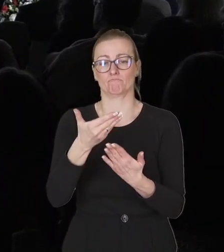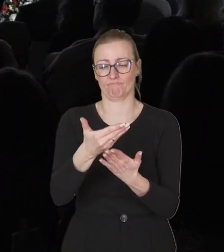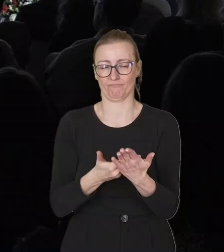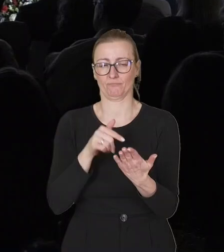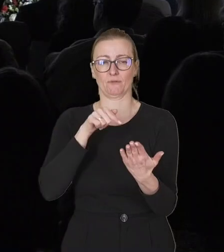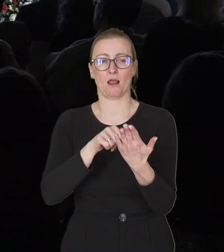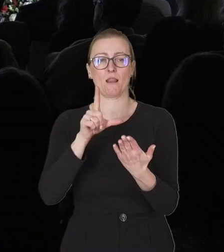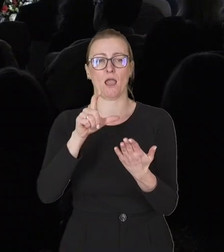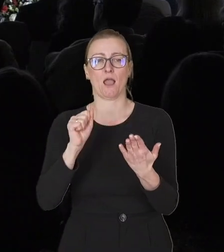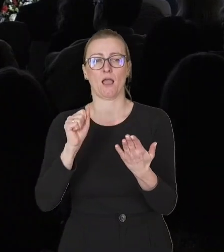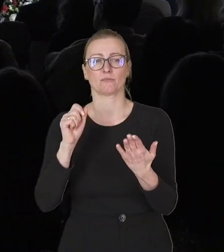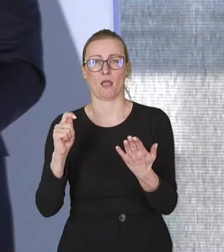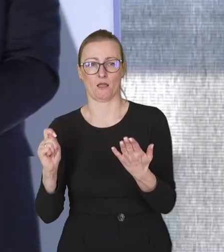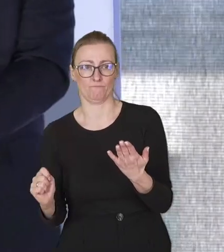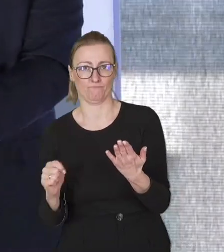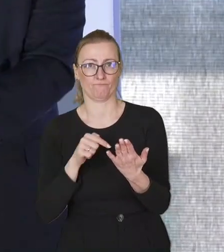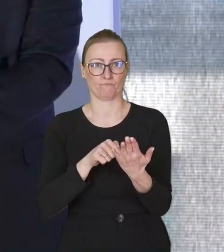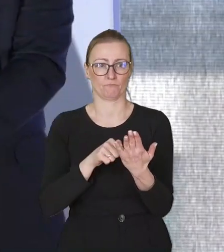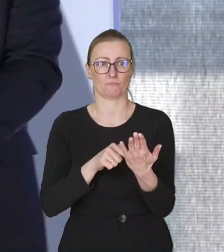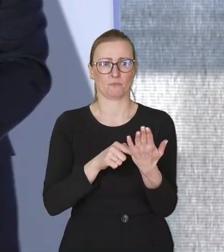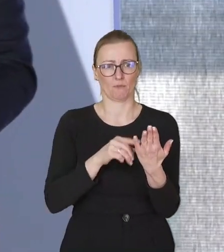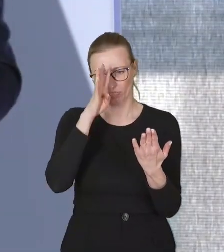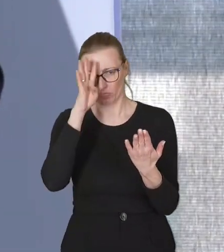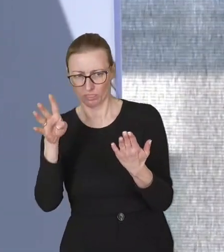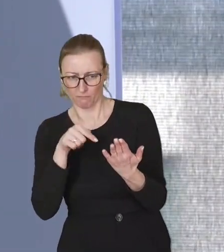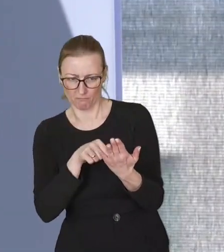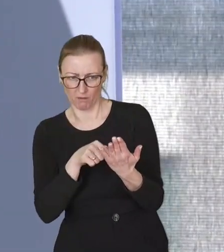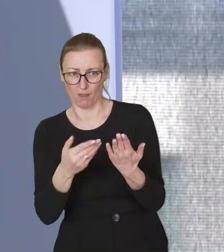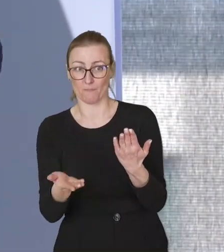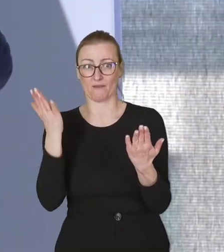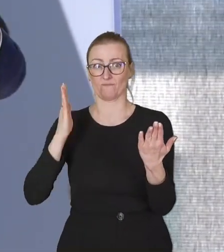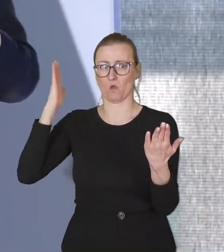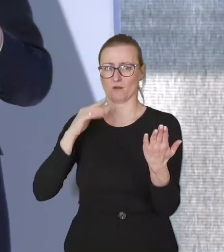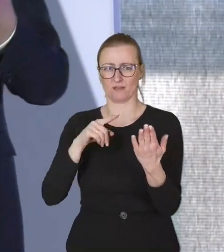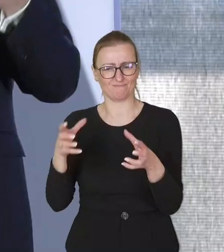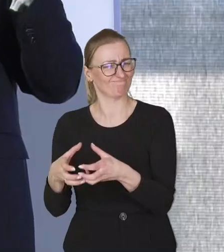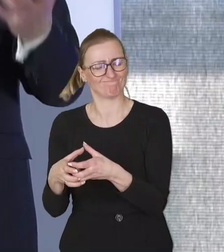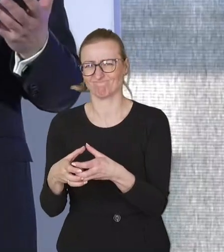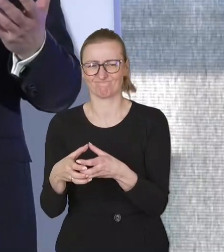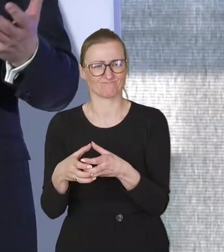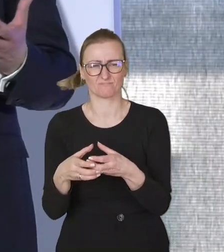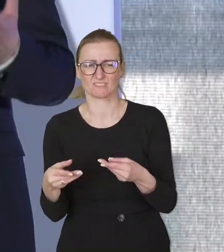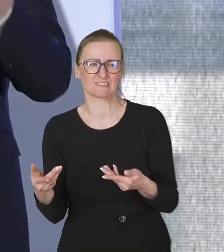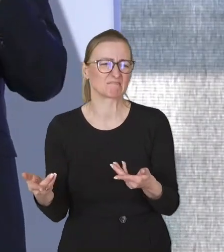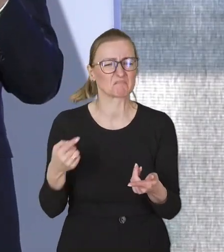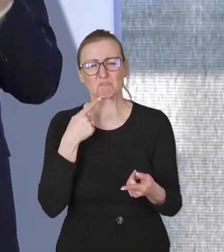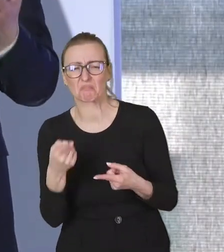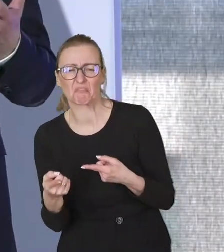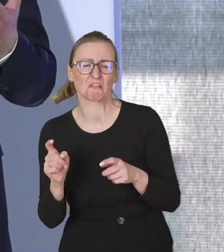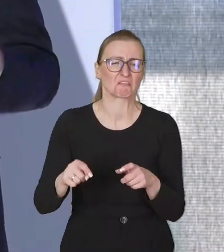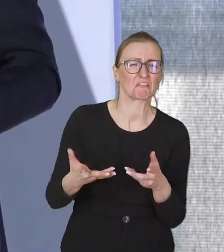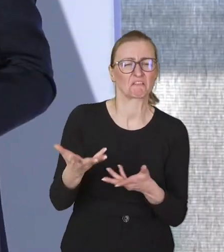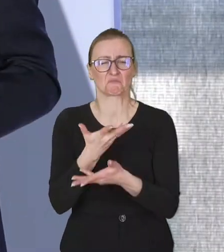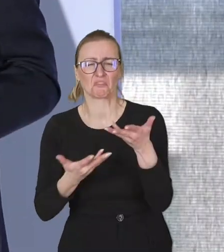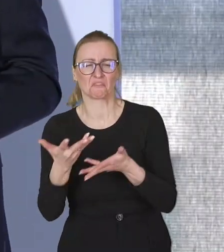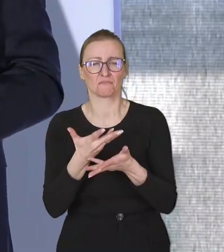Maybe there was a leakage from our team to let an expert group to use this concept. But definitely, there is an